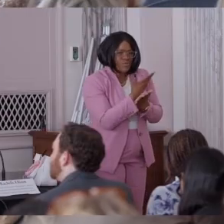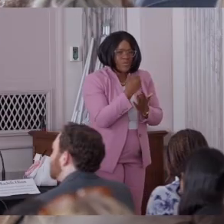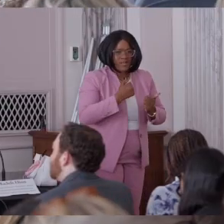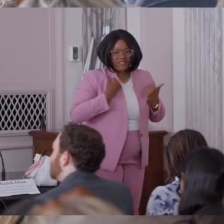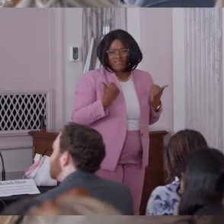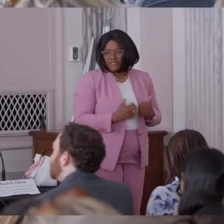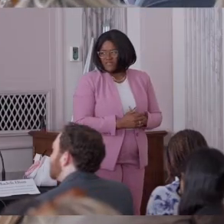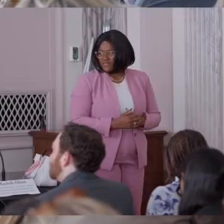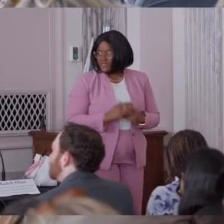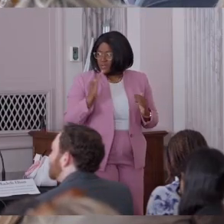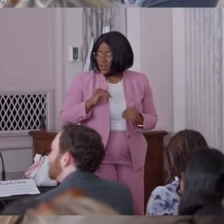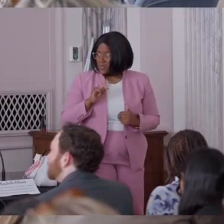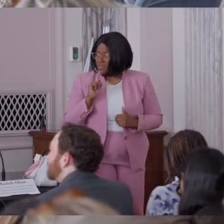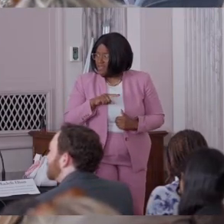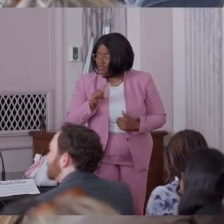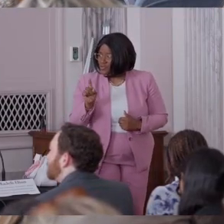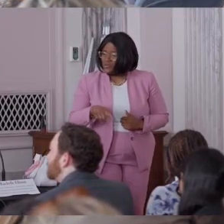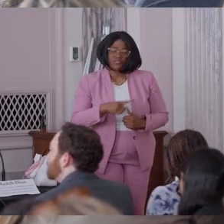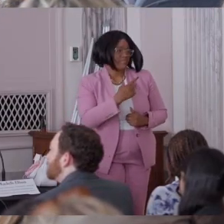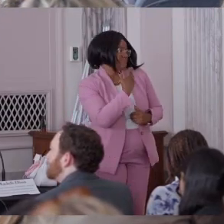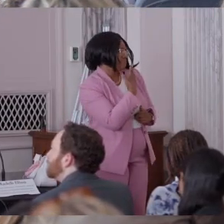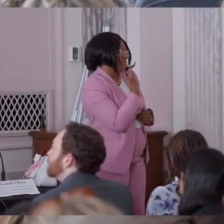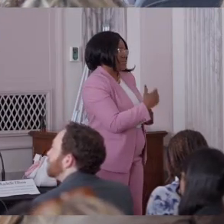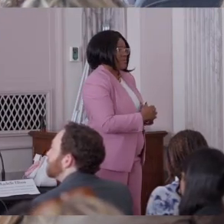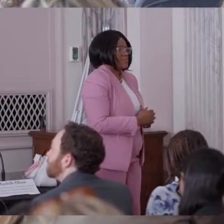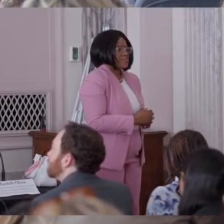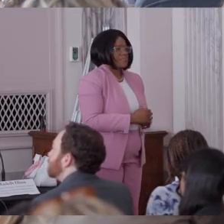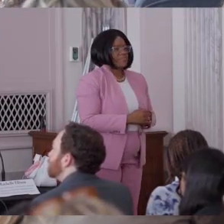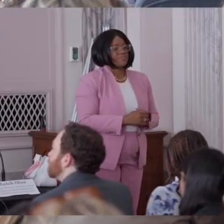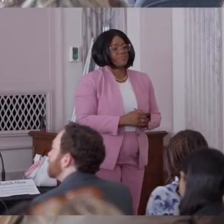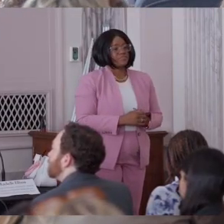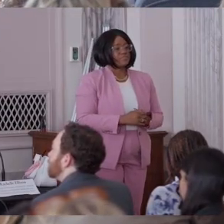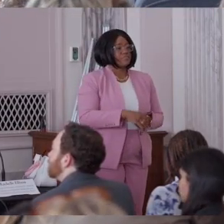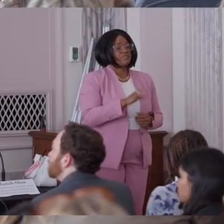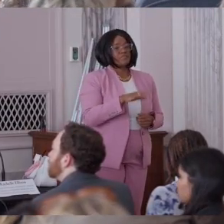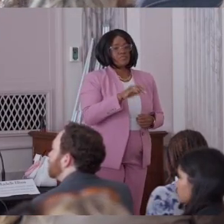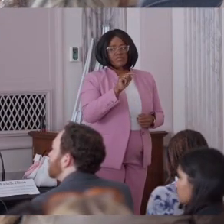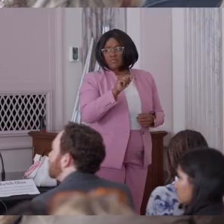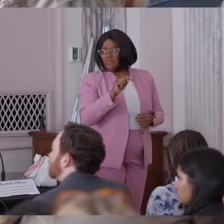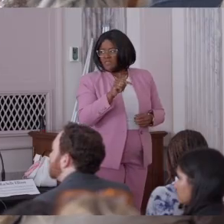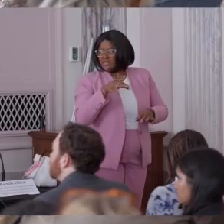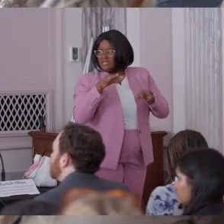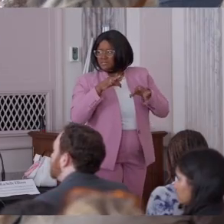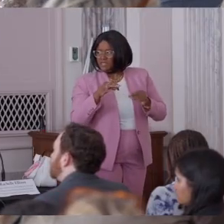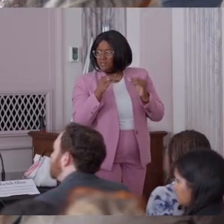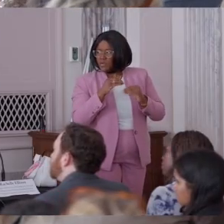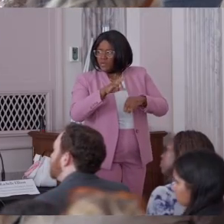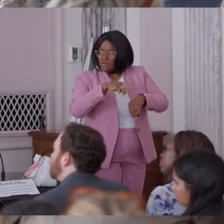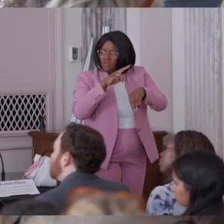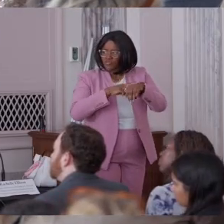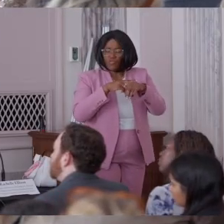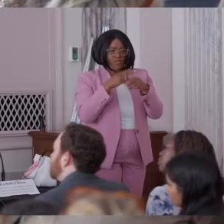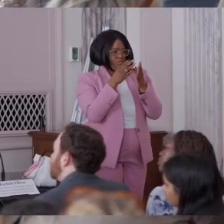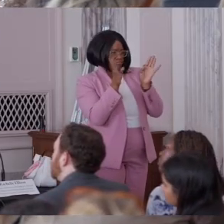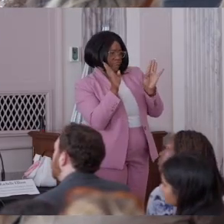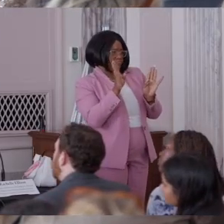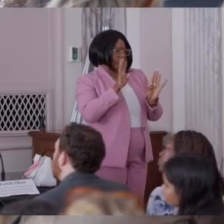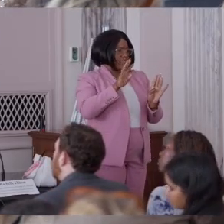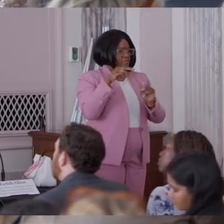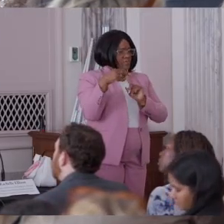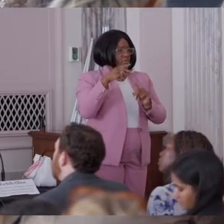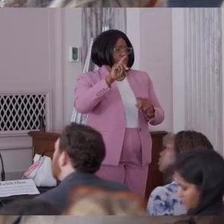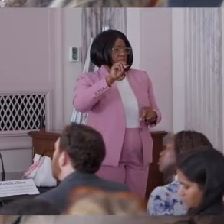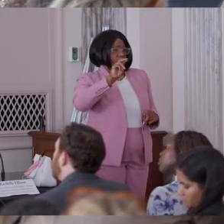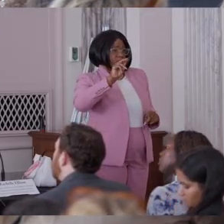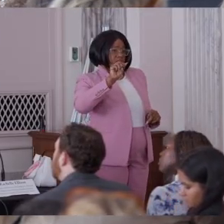question. Yes, absolutely. Thank you. And then to shift a little bit to more of a national sort of viewpoint,